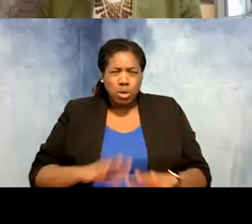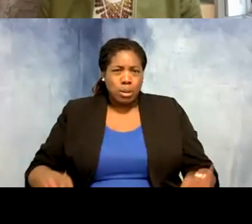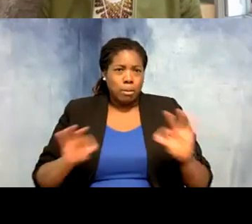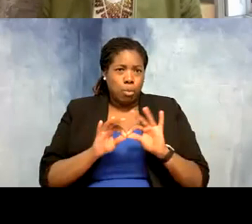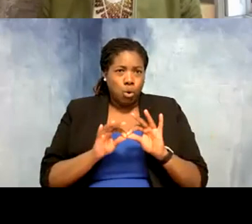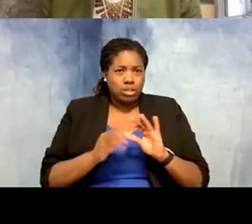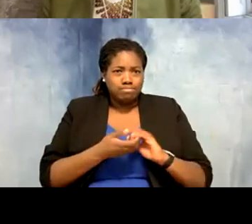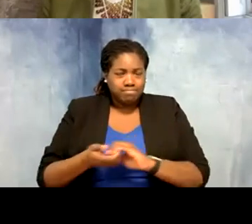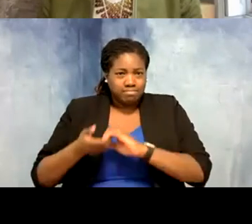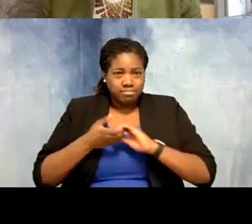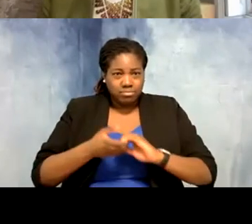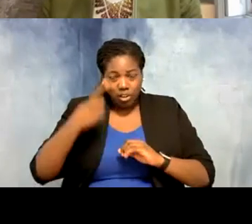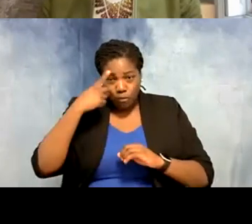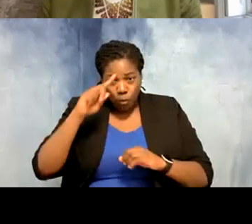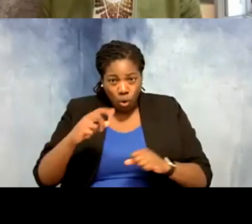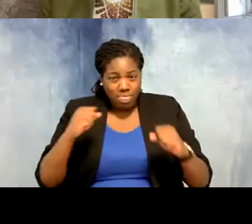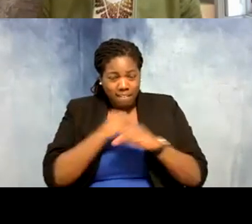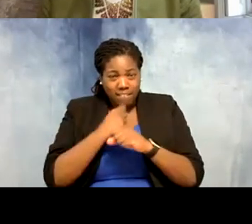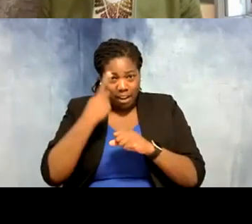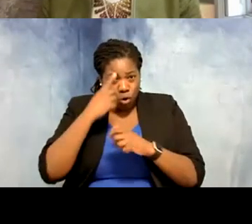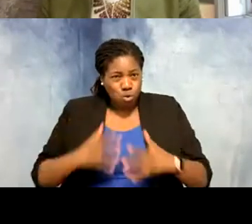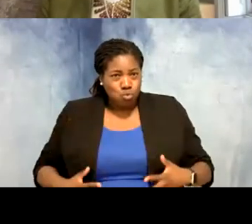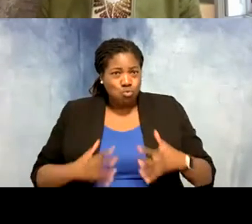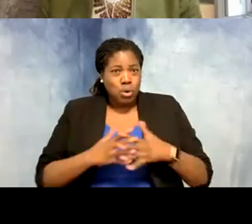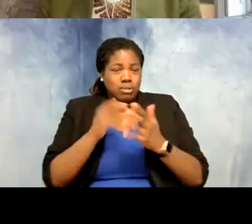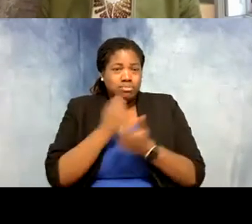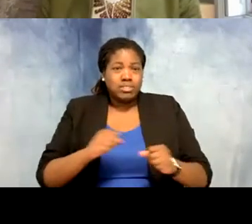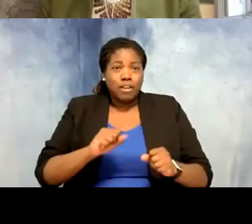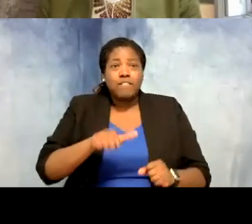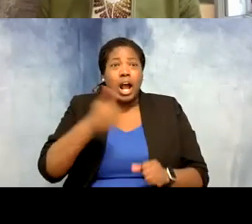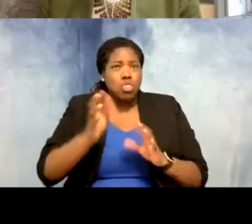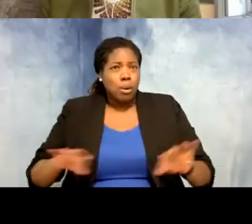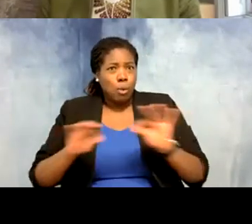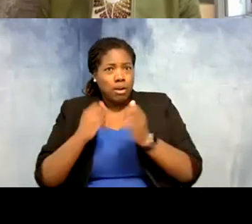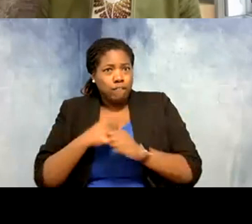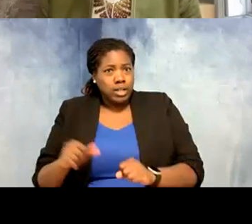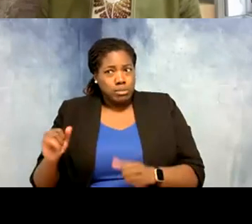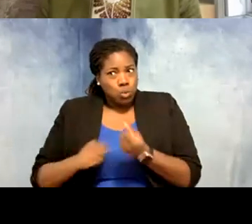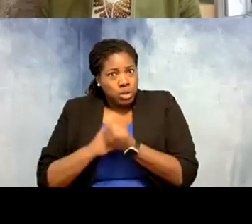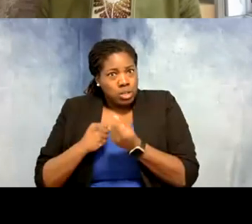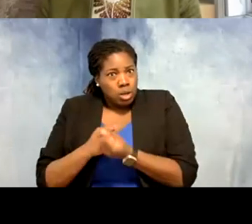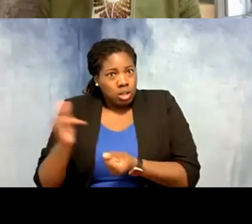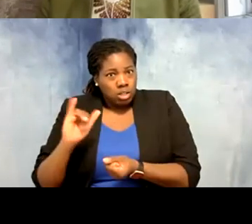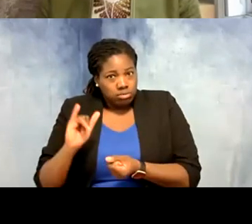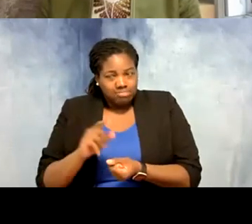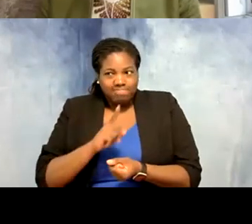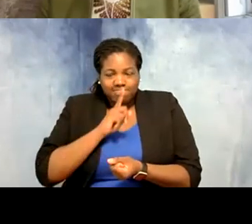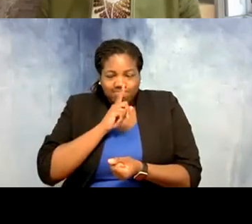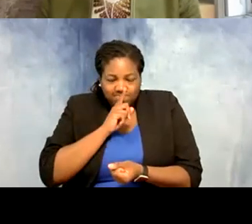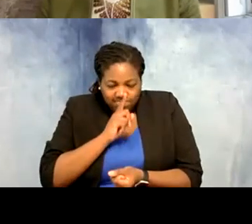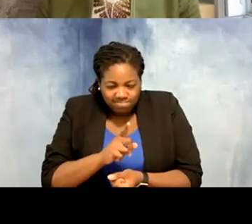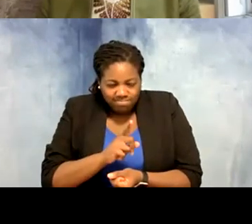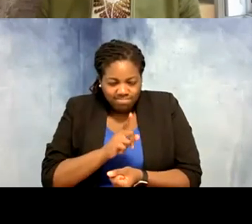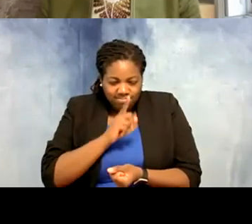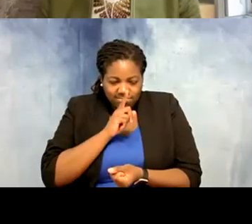fight for reproductive freedom, and in the fights, all of the fights for other critical freedoms that we defend. We deeply